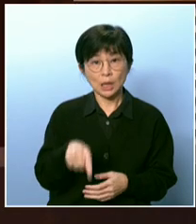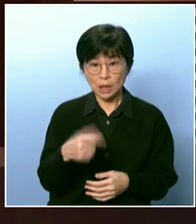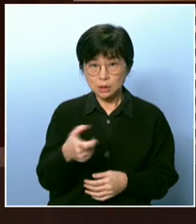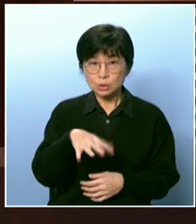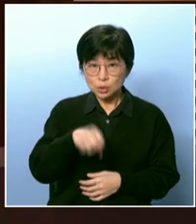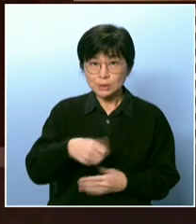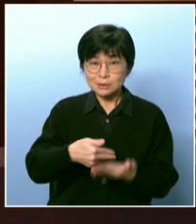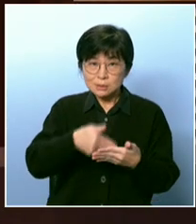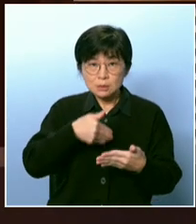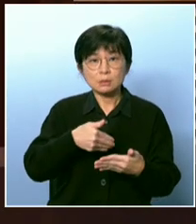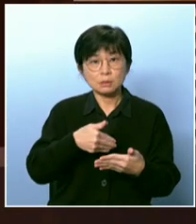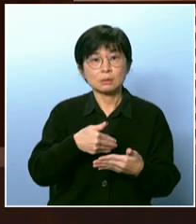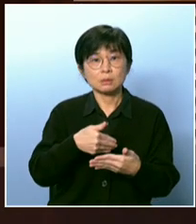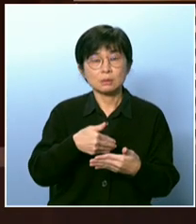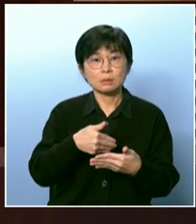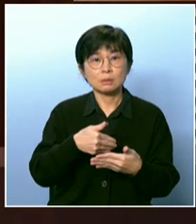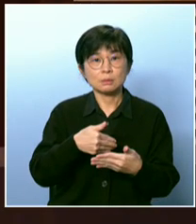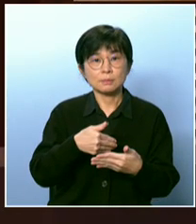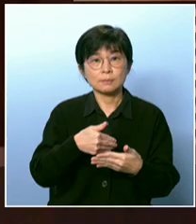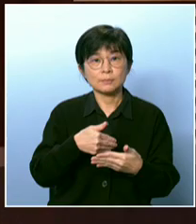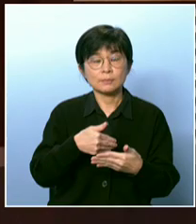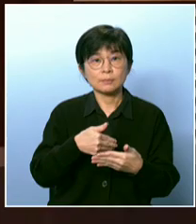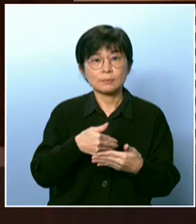before they implement the plans.